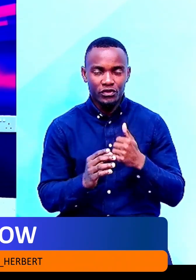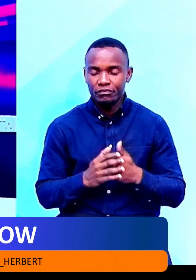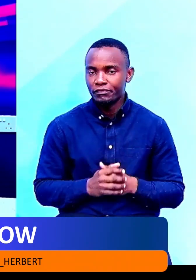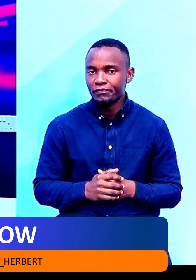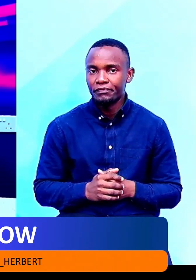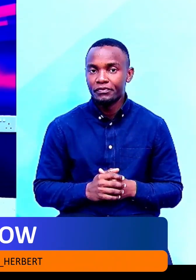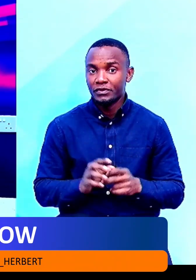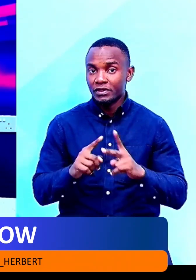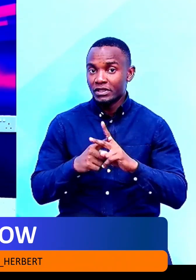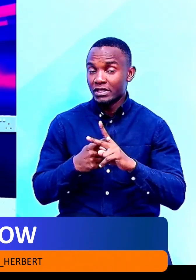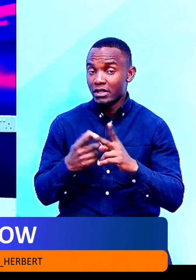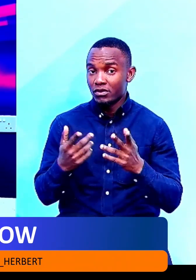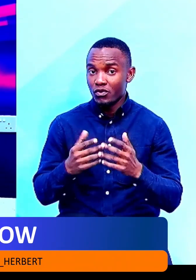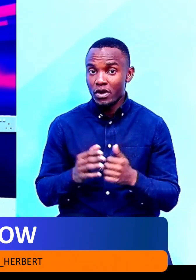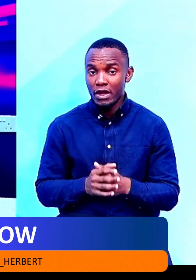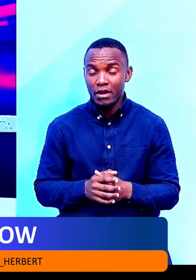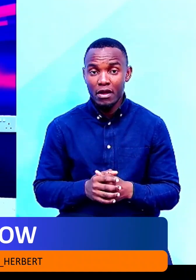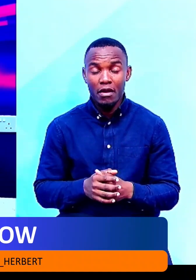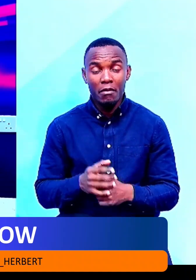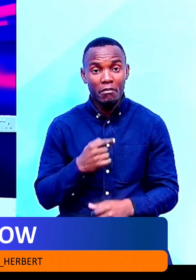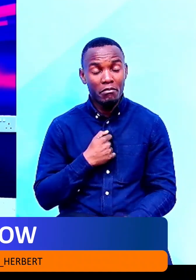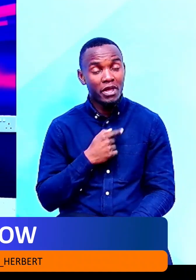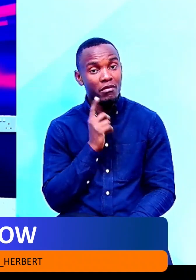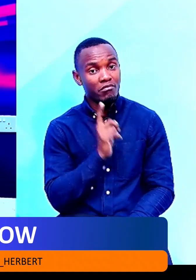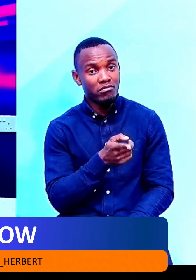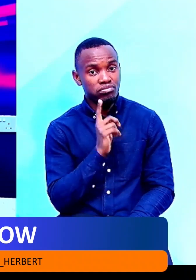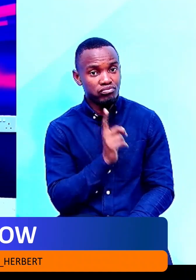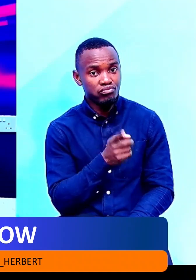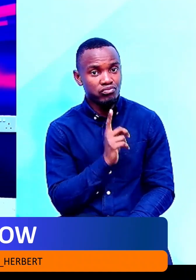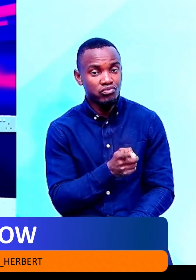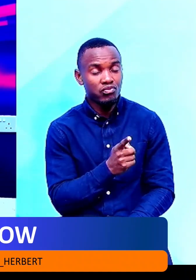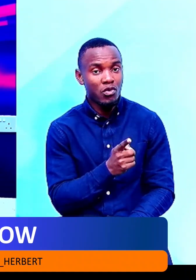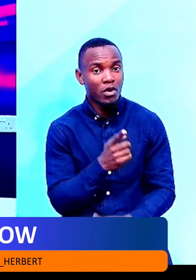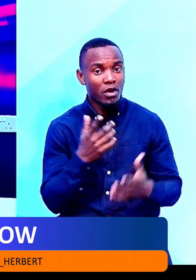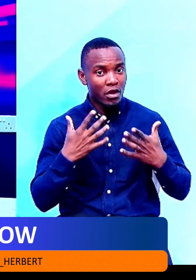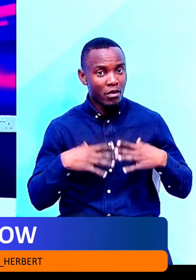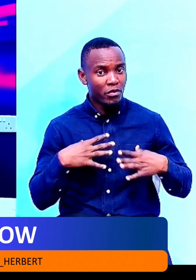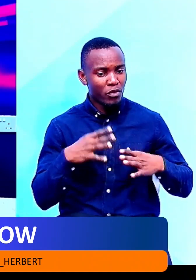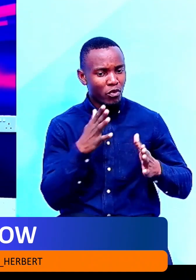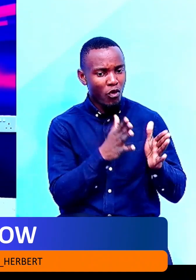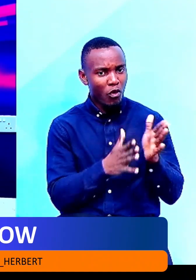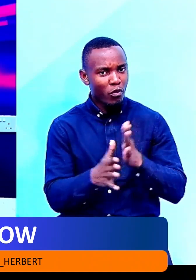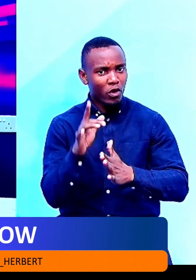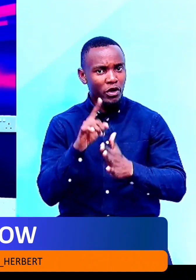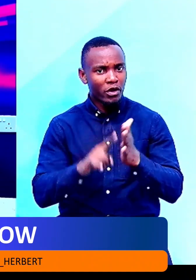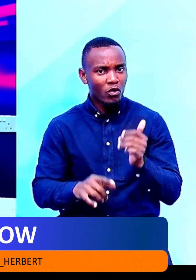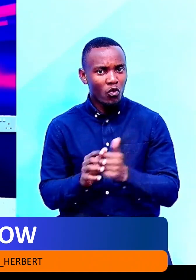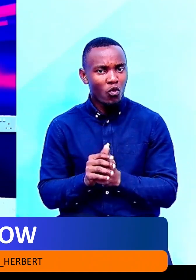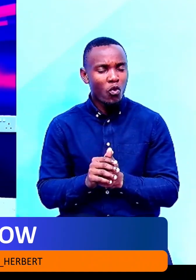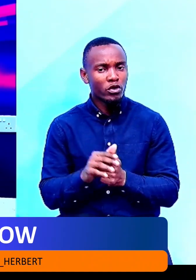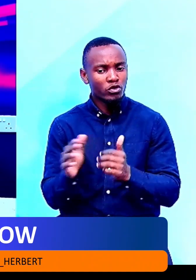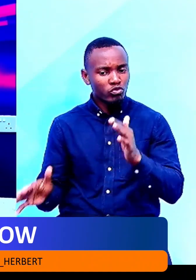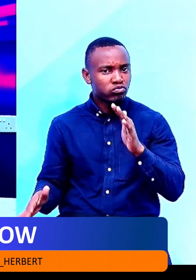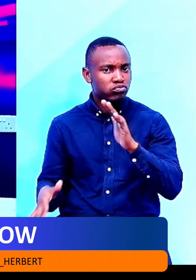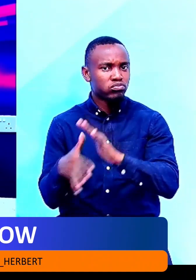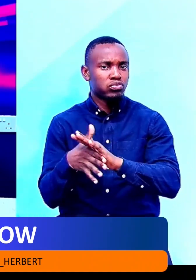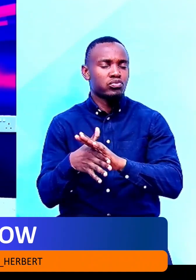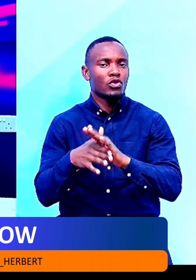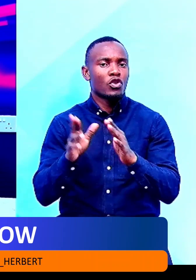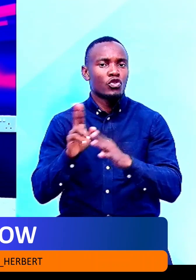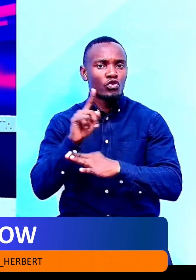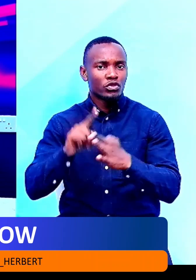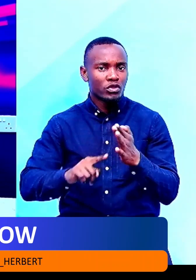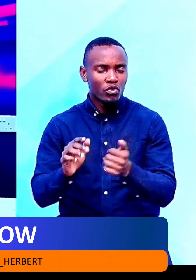with "I dare you." Ruto warns those planning a coup to oust him from power. And